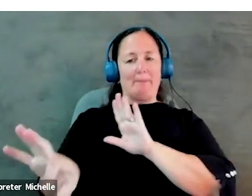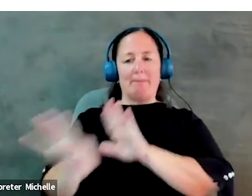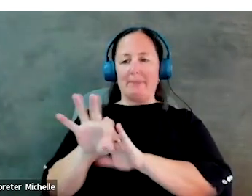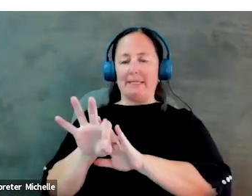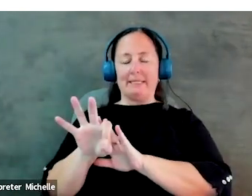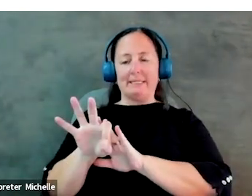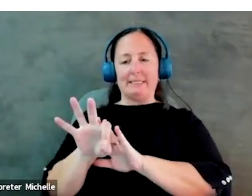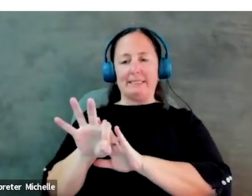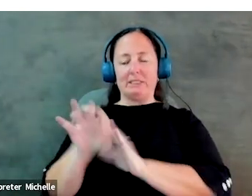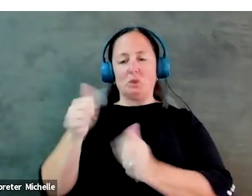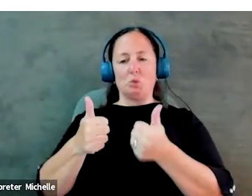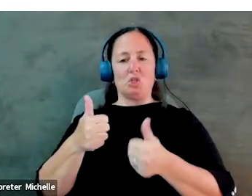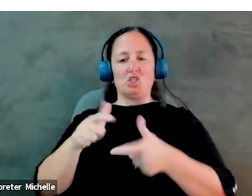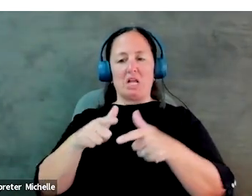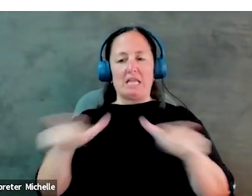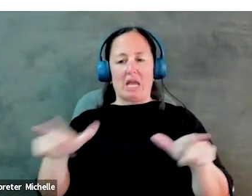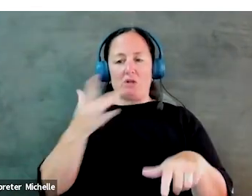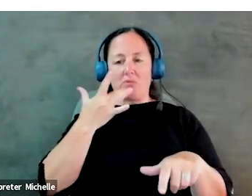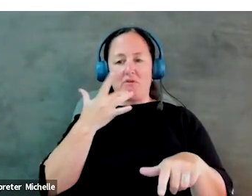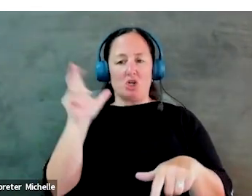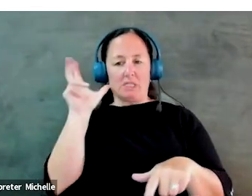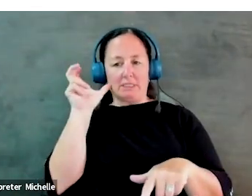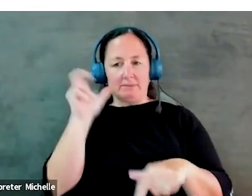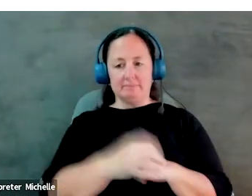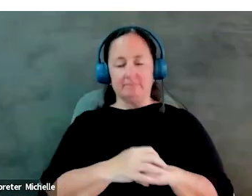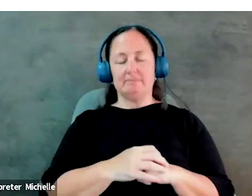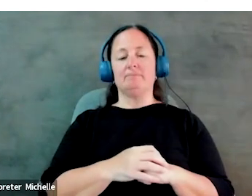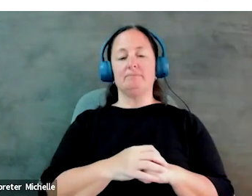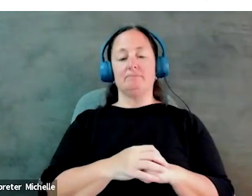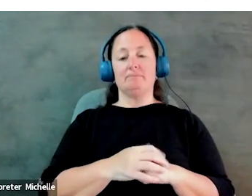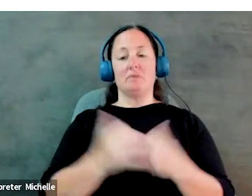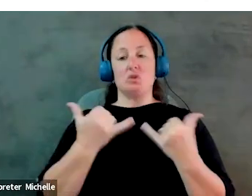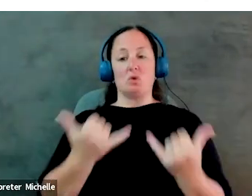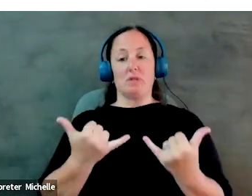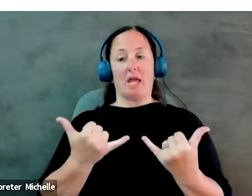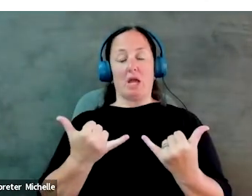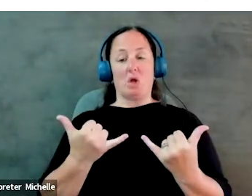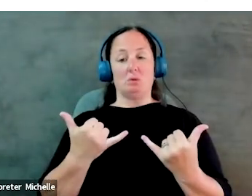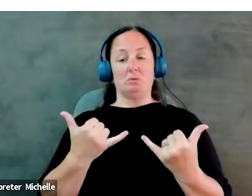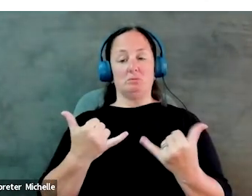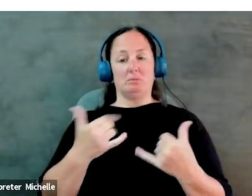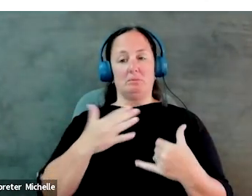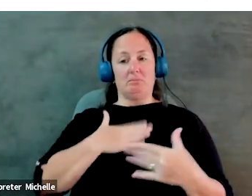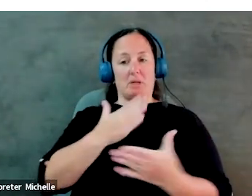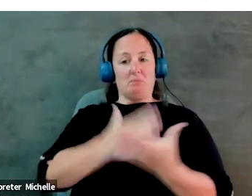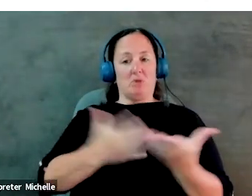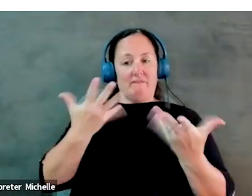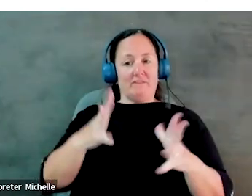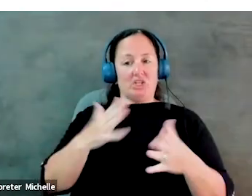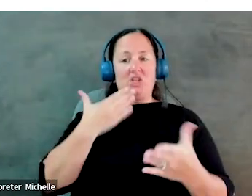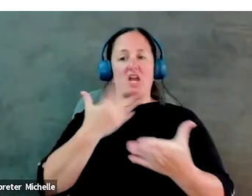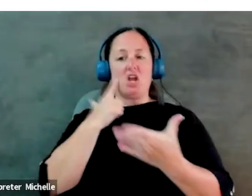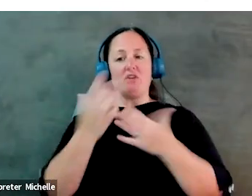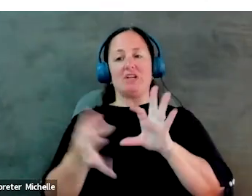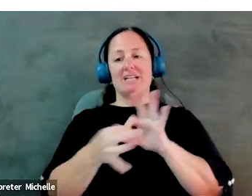can select the channel for the language that you want to listen in. With this, I leave you and thank you once again for